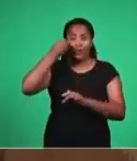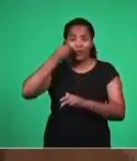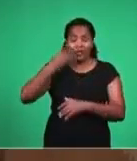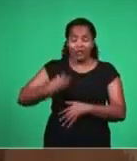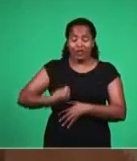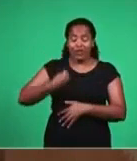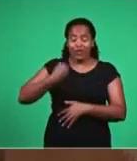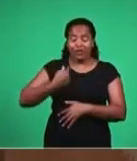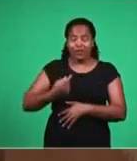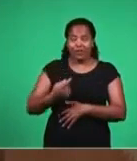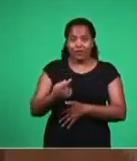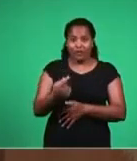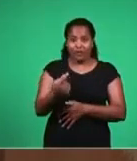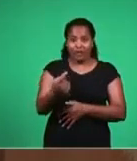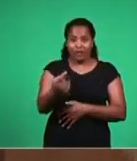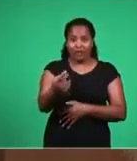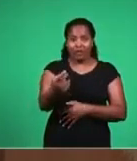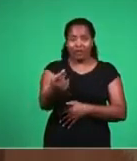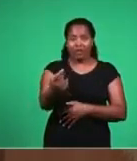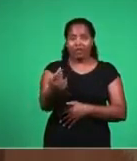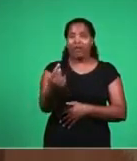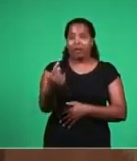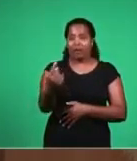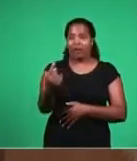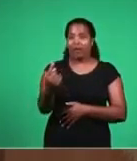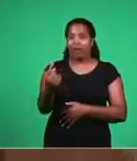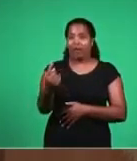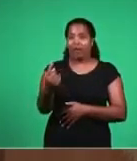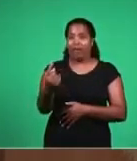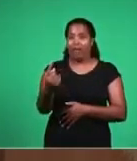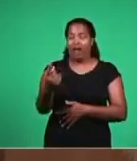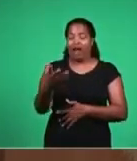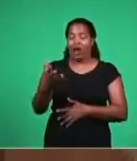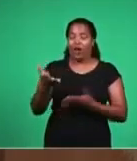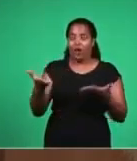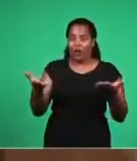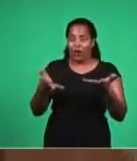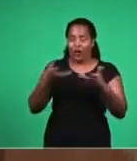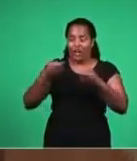they talk about the experiences of eternal life.